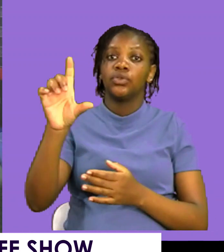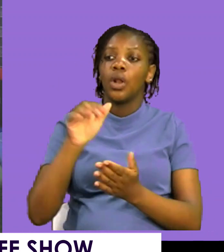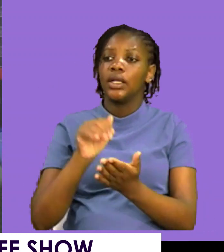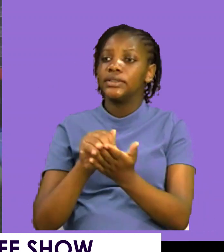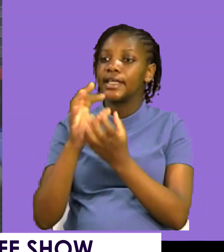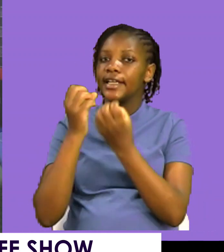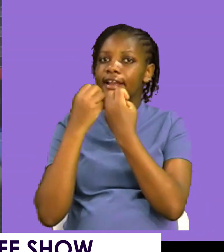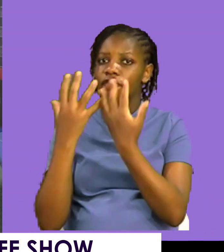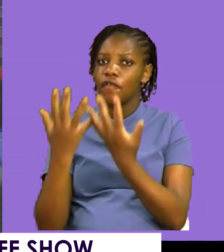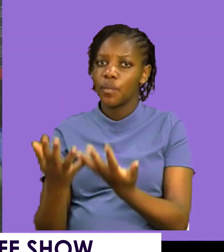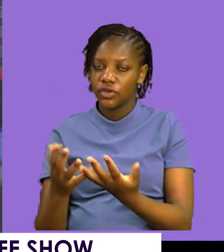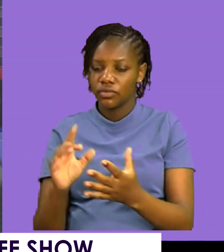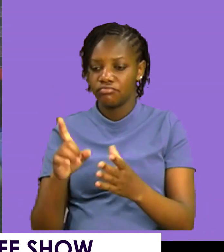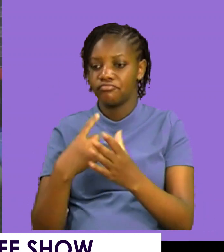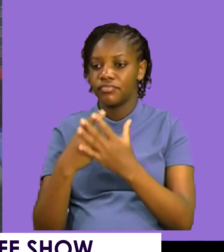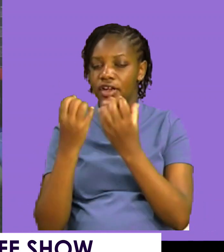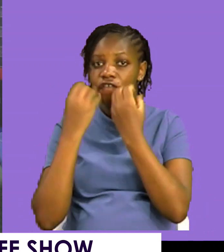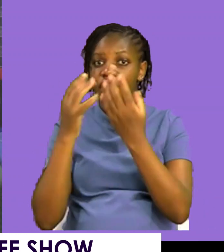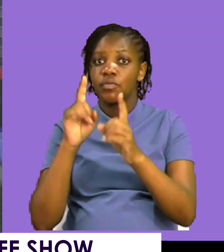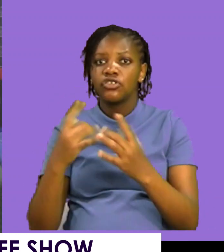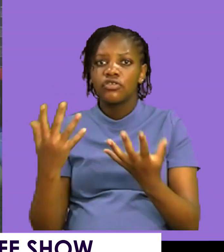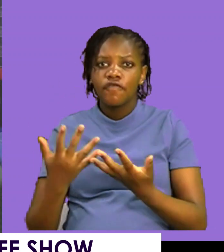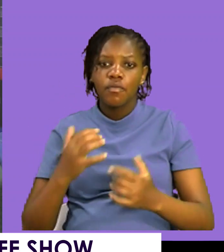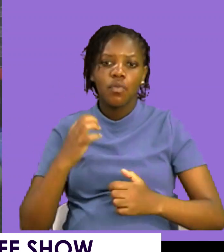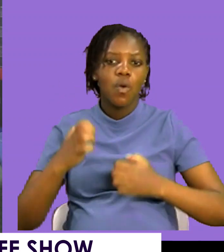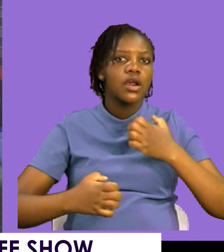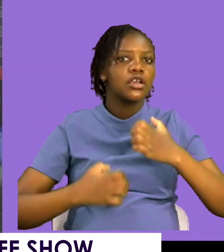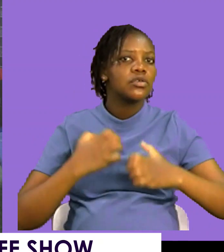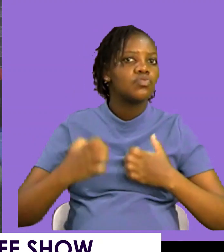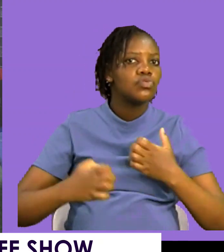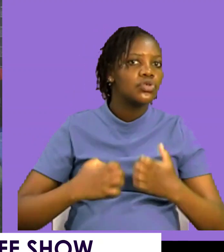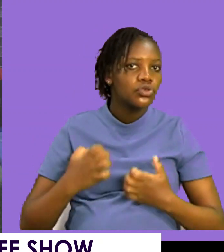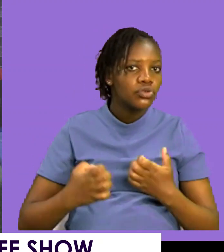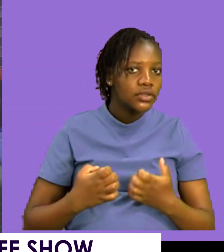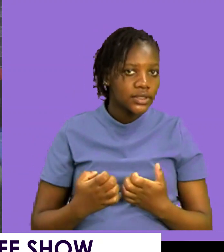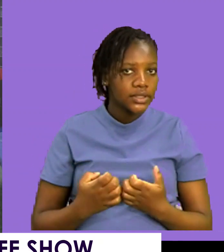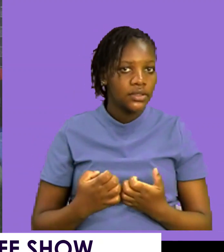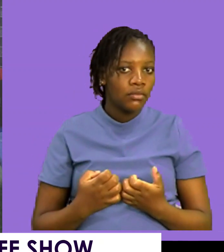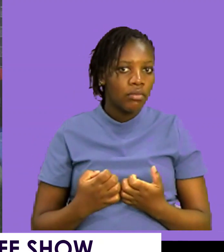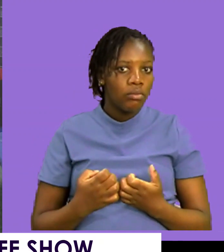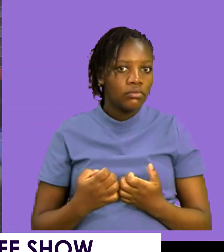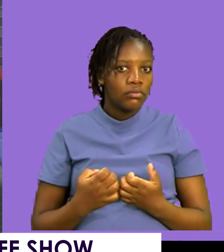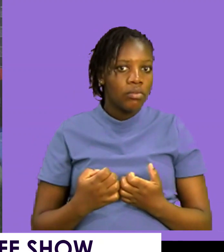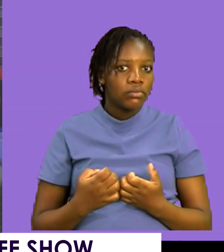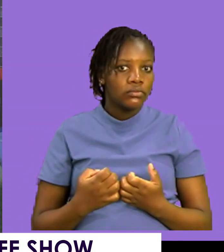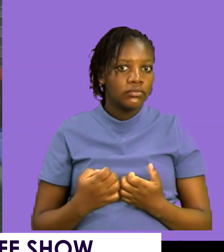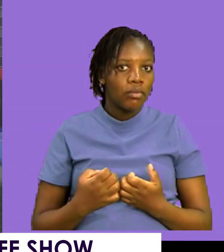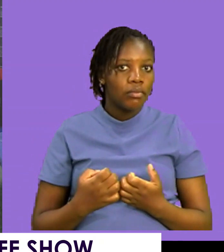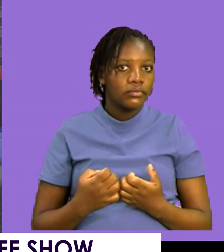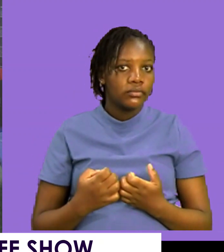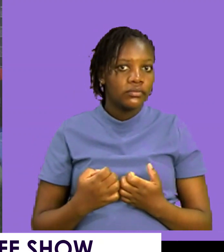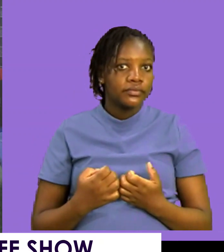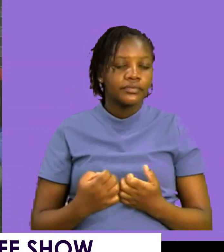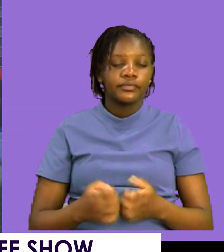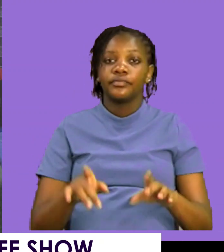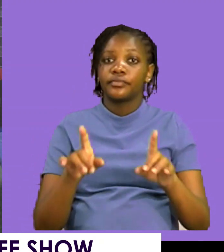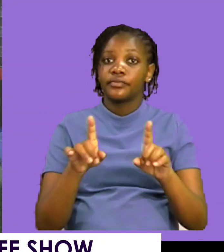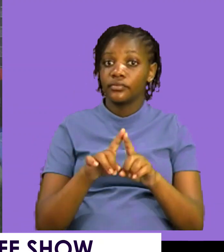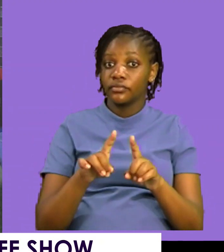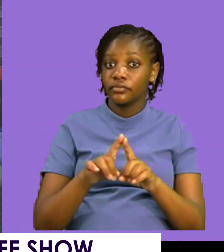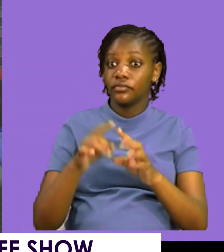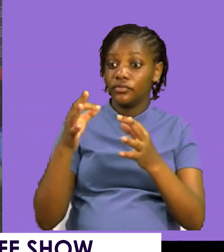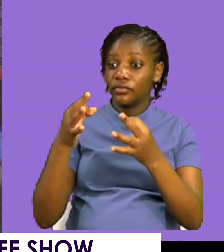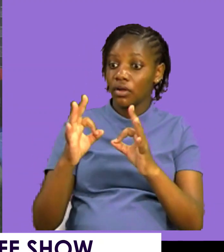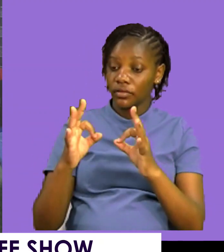information, and this information comes from emotions, mainly from emotions. And even if